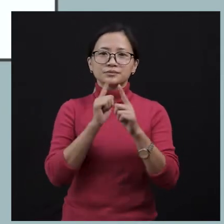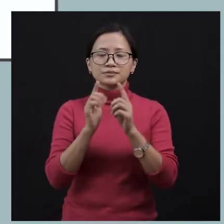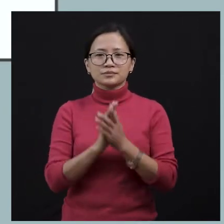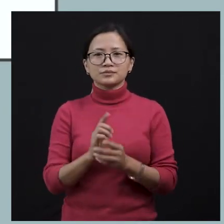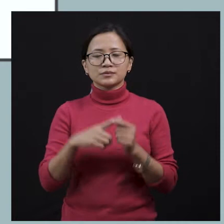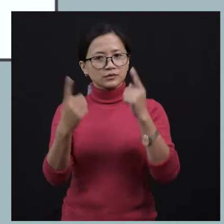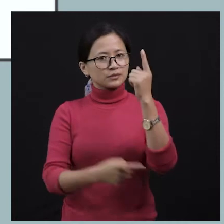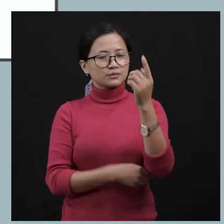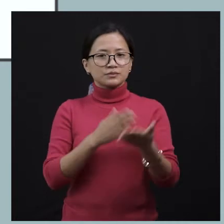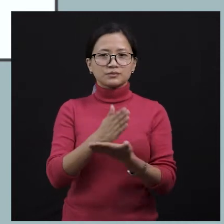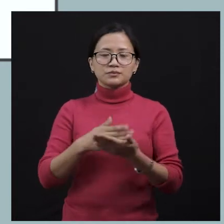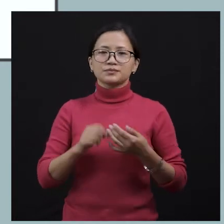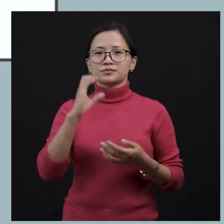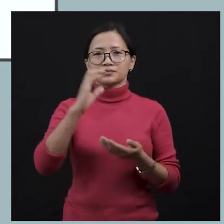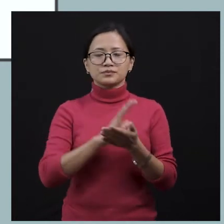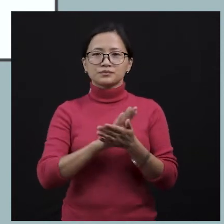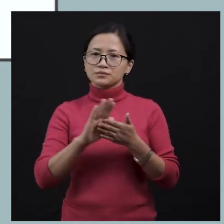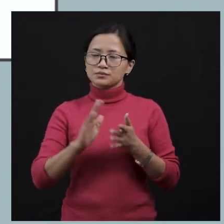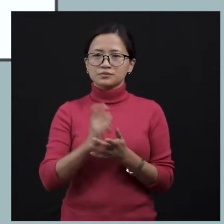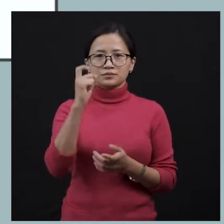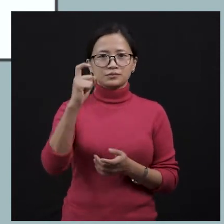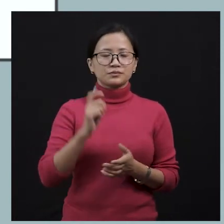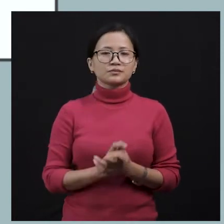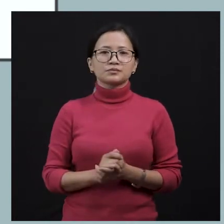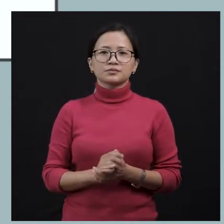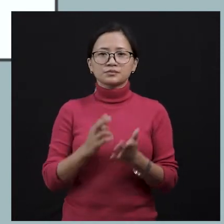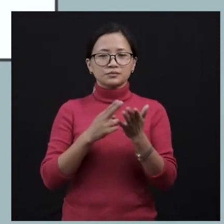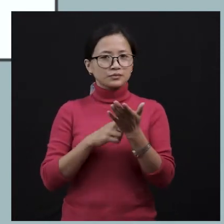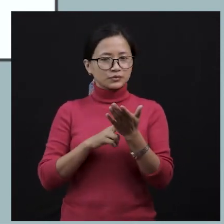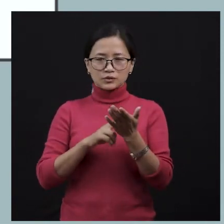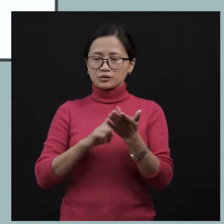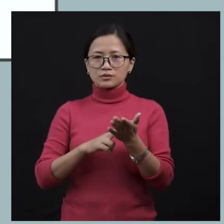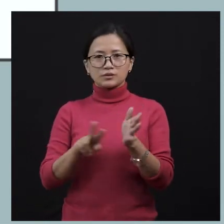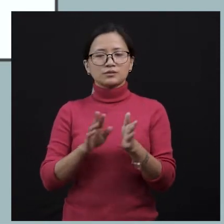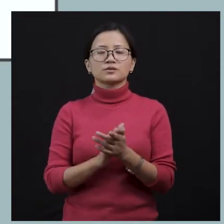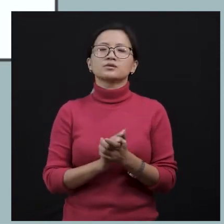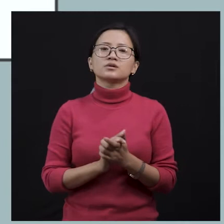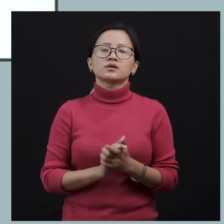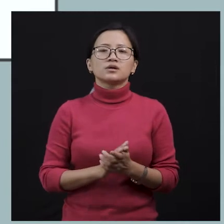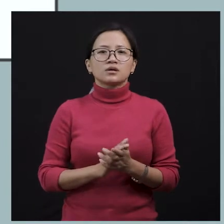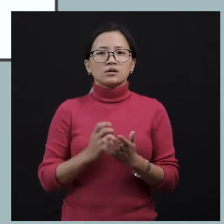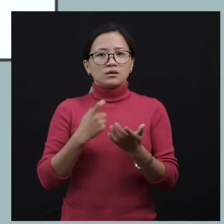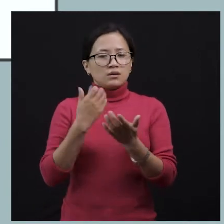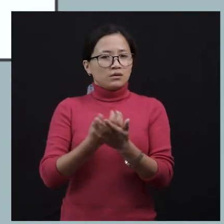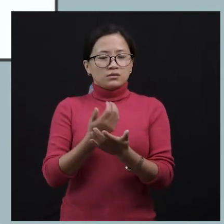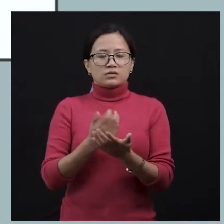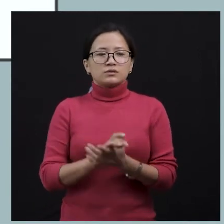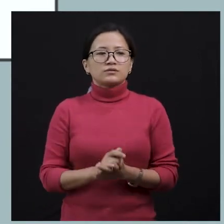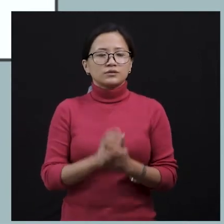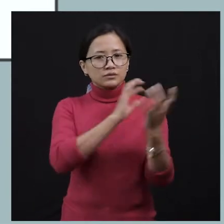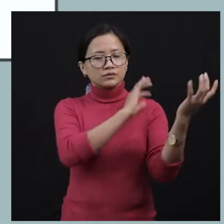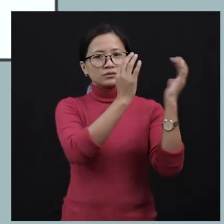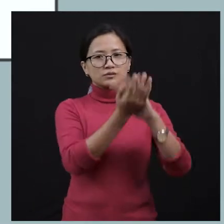discuss the last part of chapter 7, that is natural resources of the earth. So you can all turn to